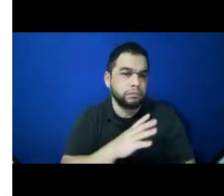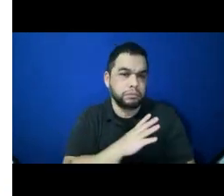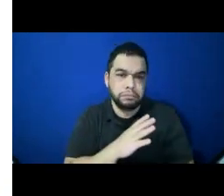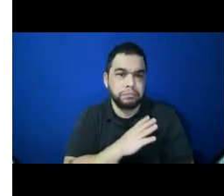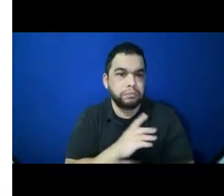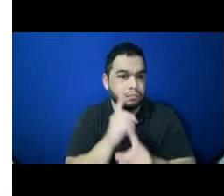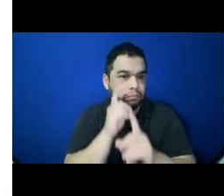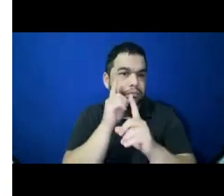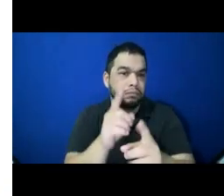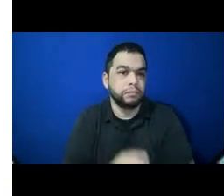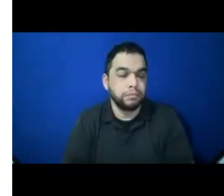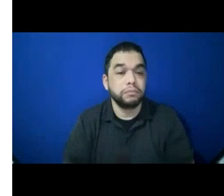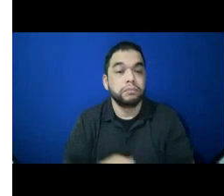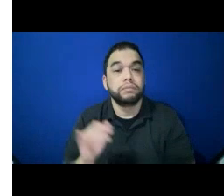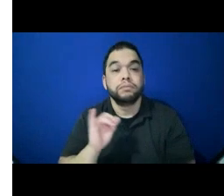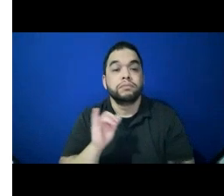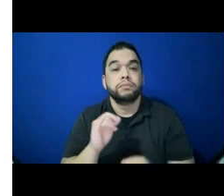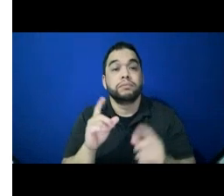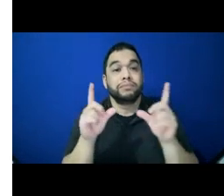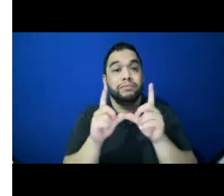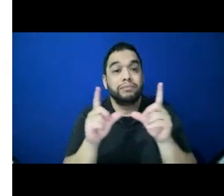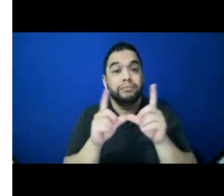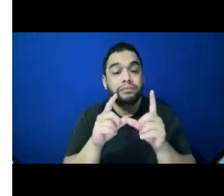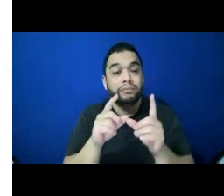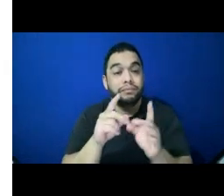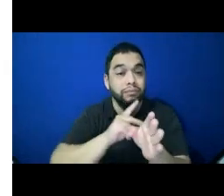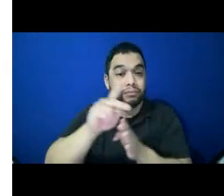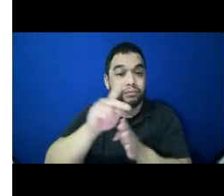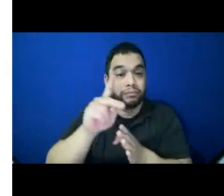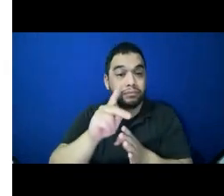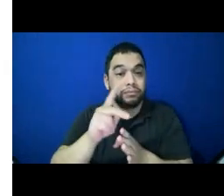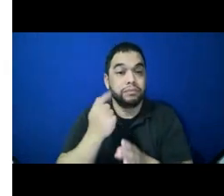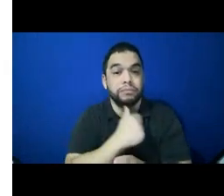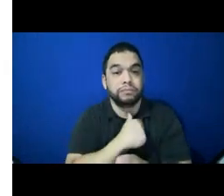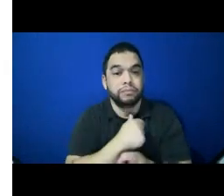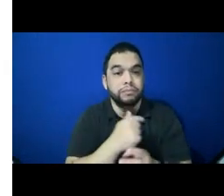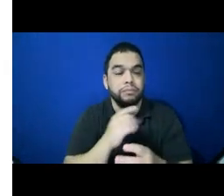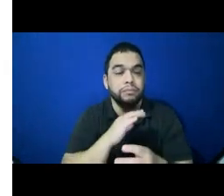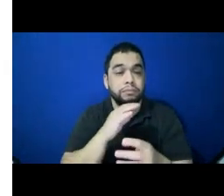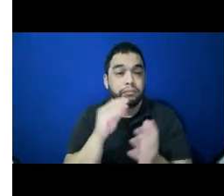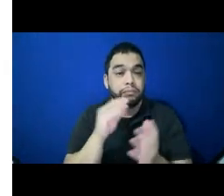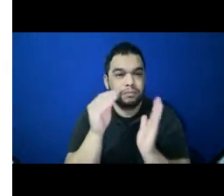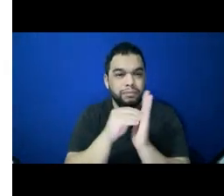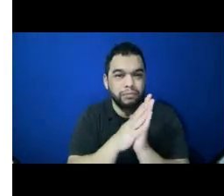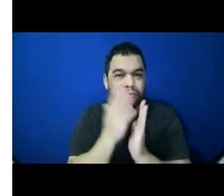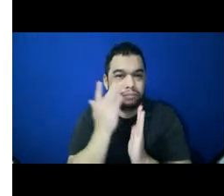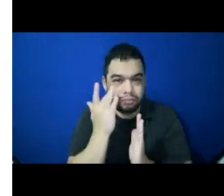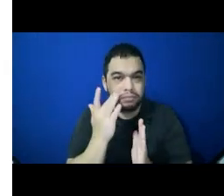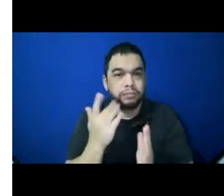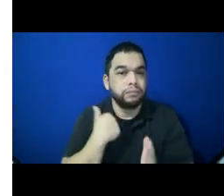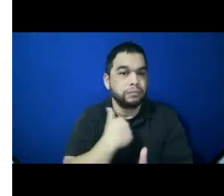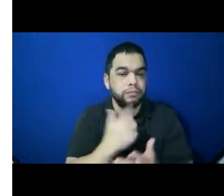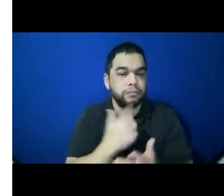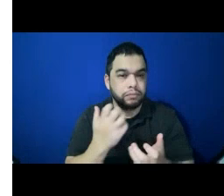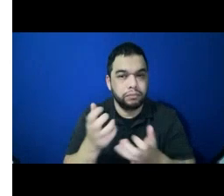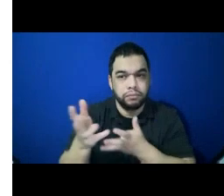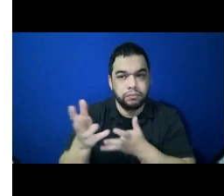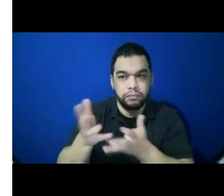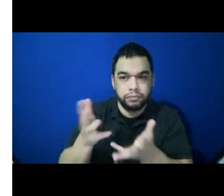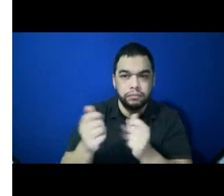etc. That a sector or number of professional license is something that we want